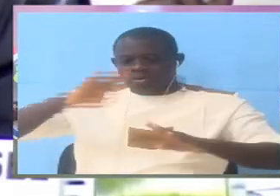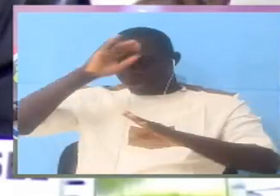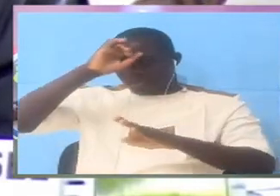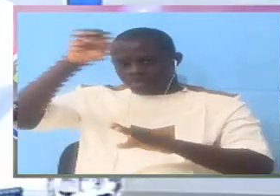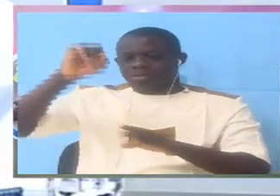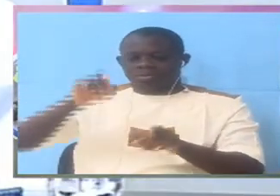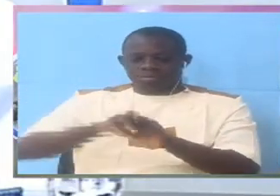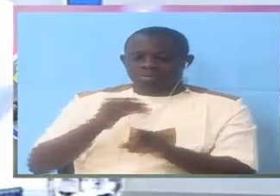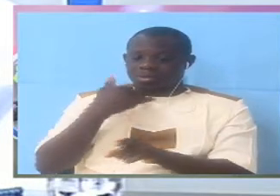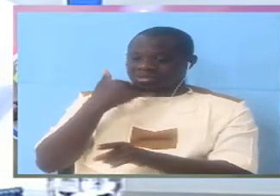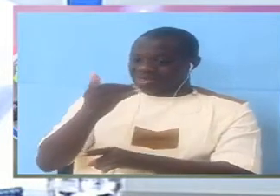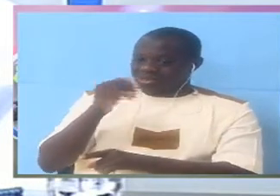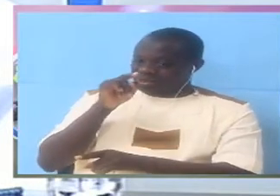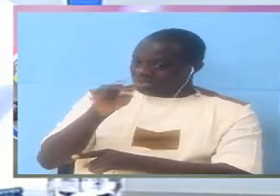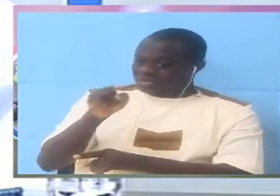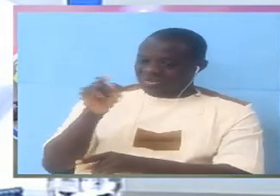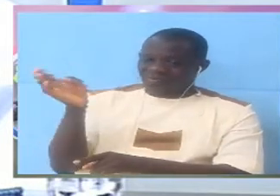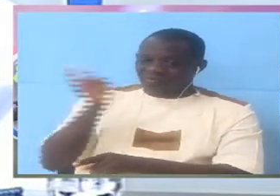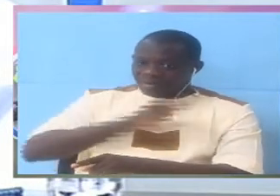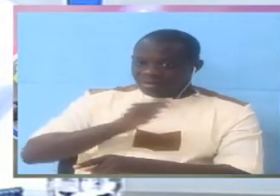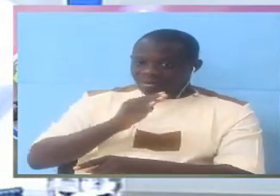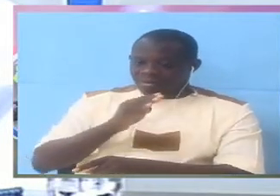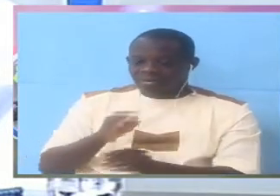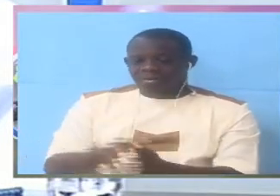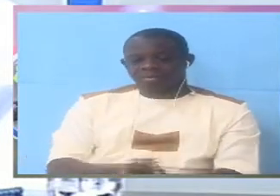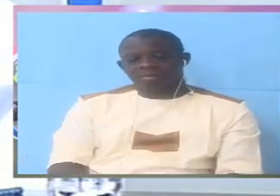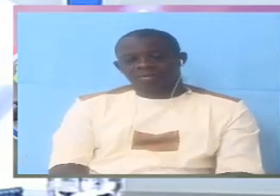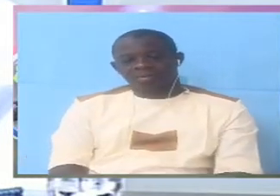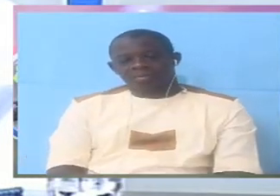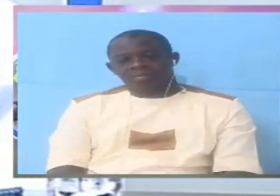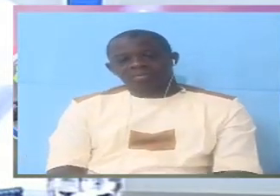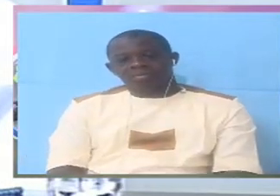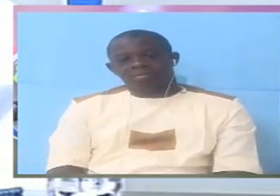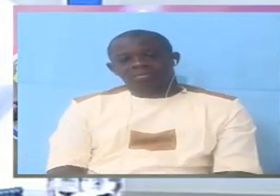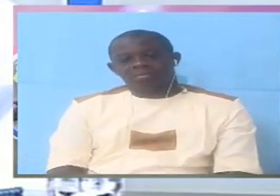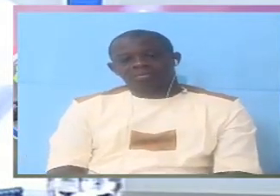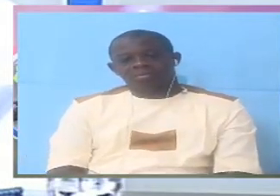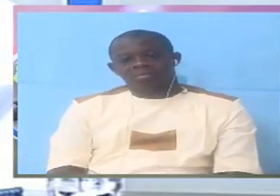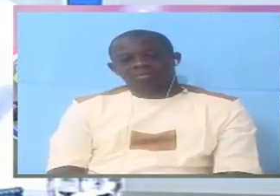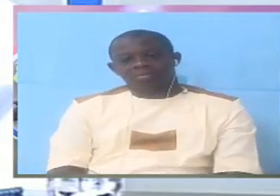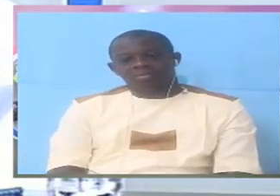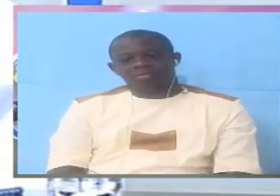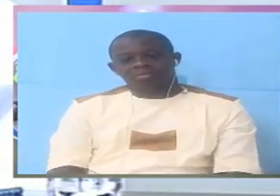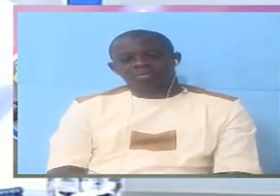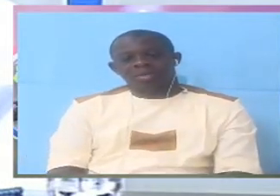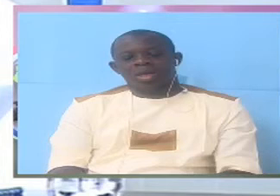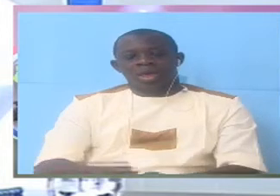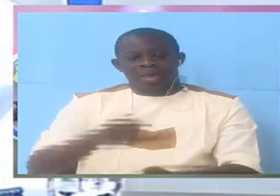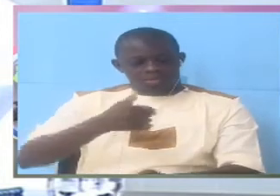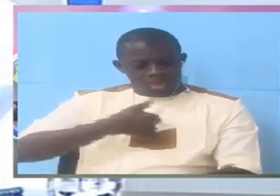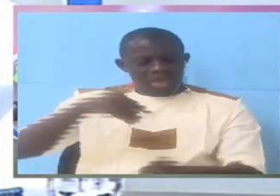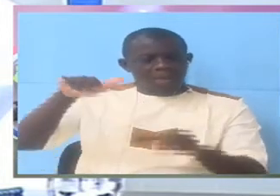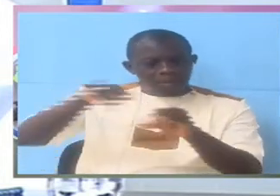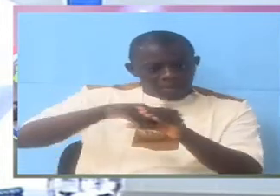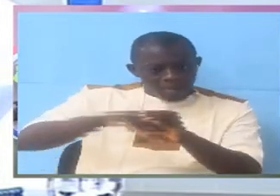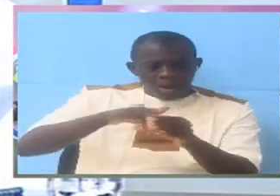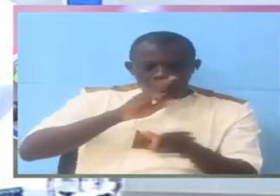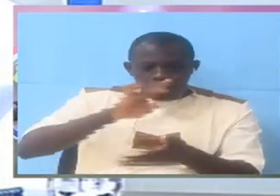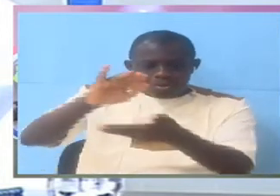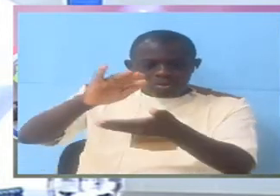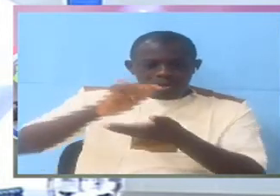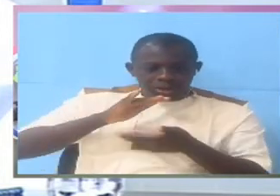Is he lying? That I was within those who received him. I can't remember. Wallahi, he's lying. I said